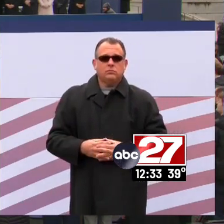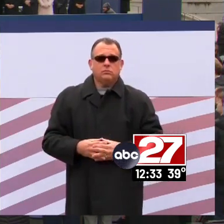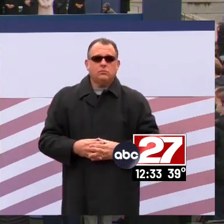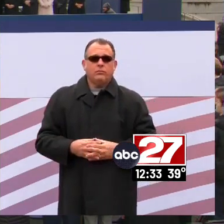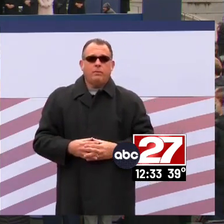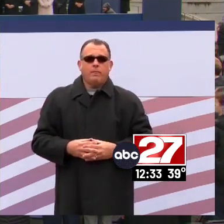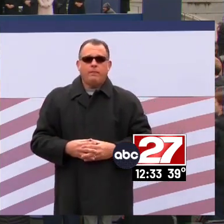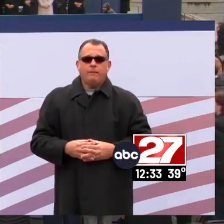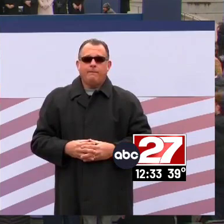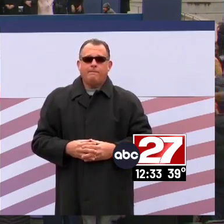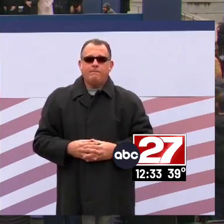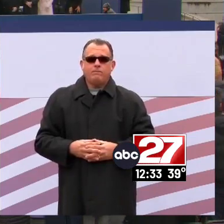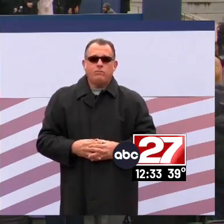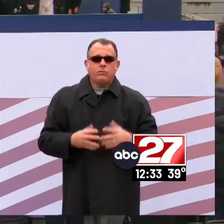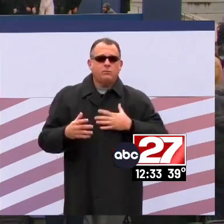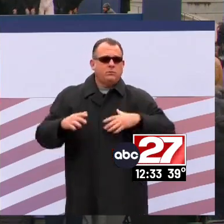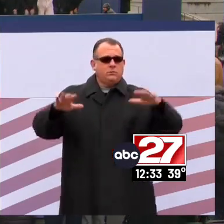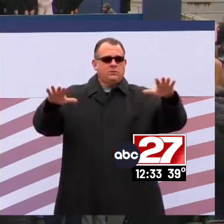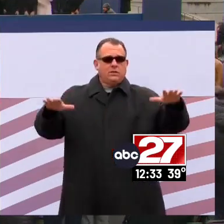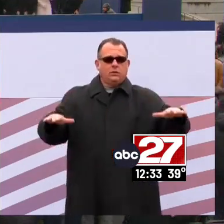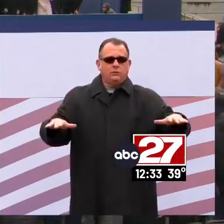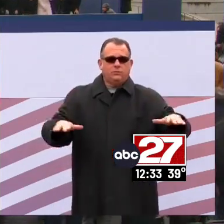You may be seated.